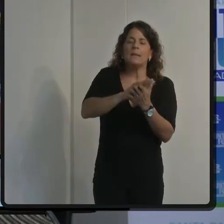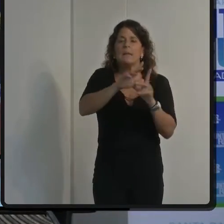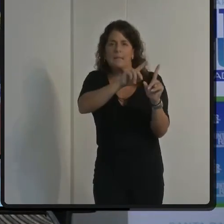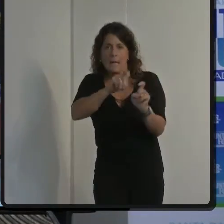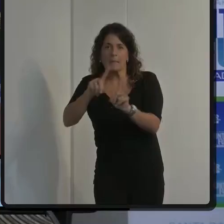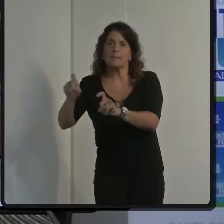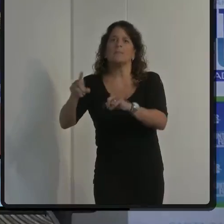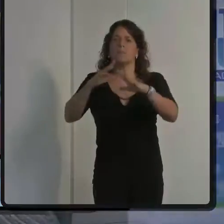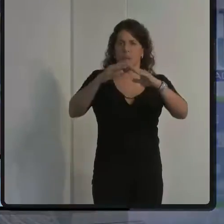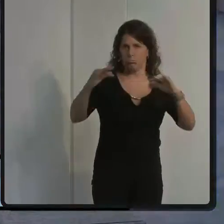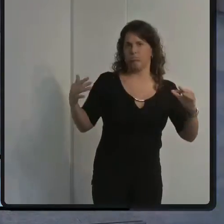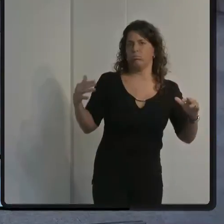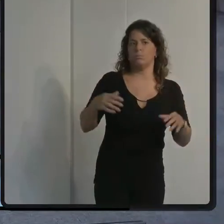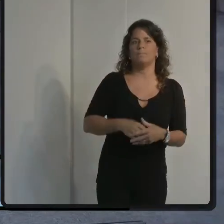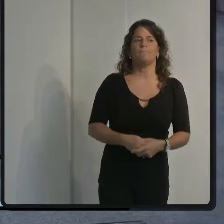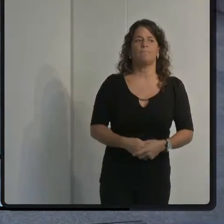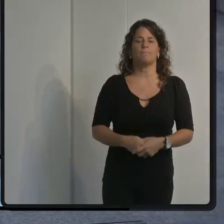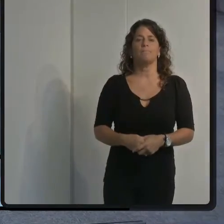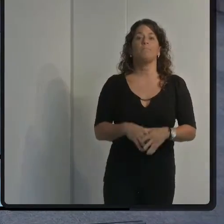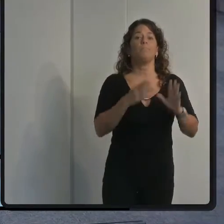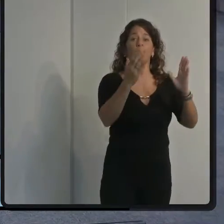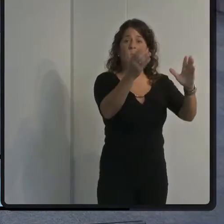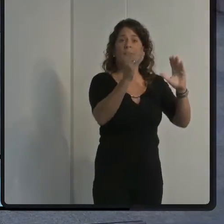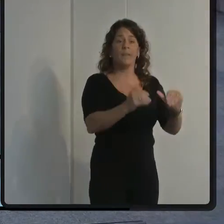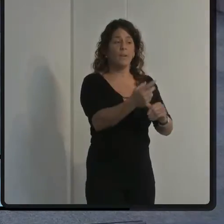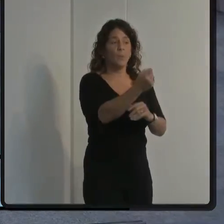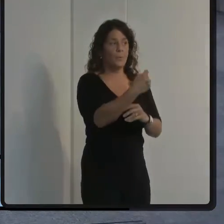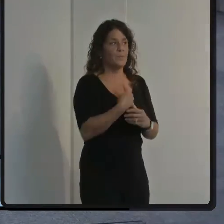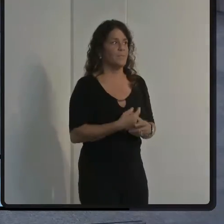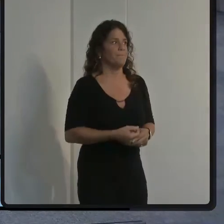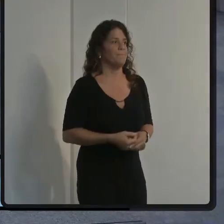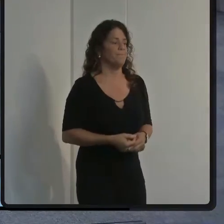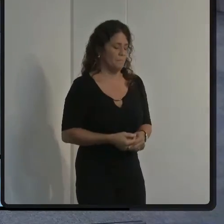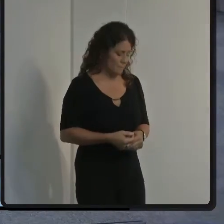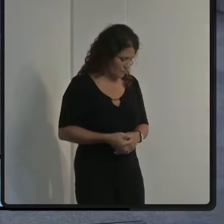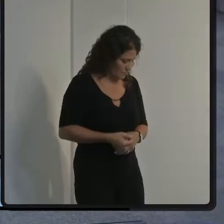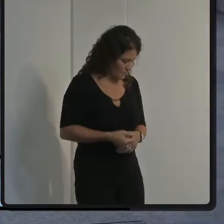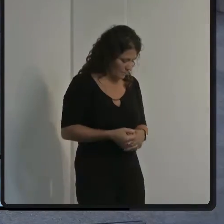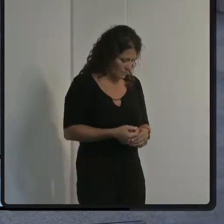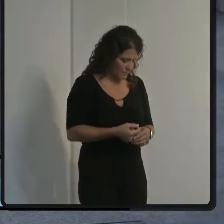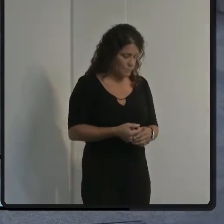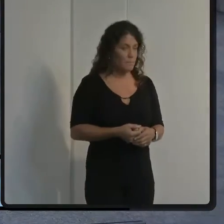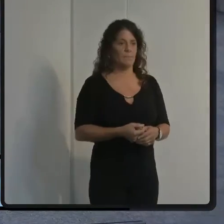Reza. Next up, we're going to Fabiola Navarrete with Tu Tiempo Digital.